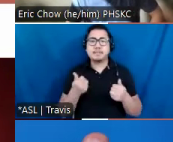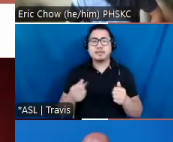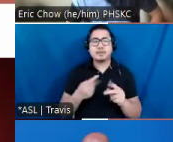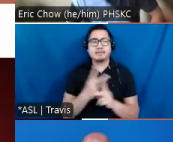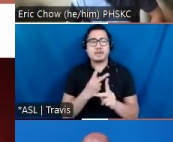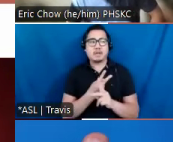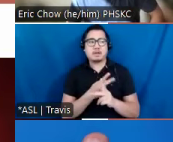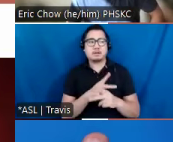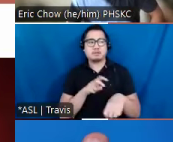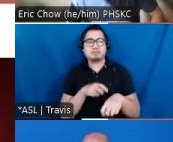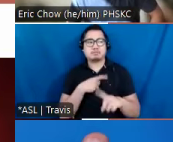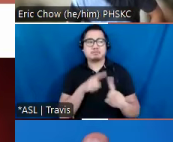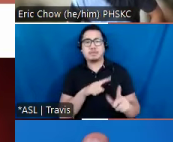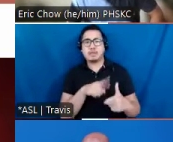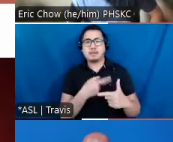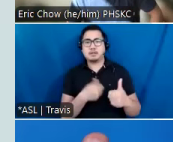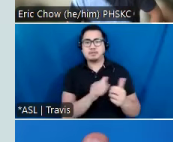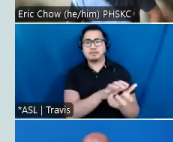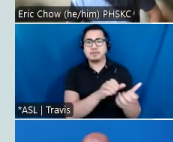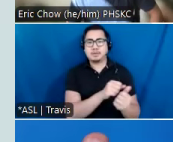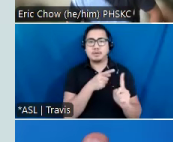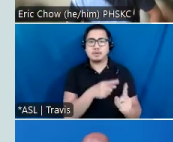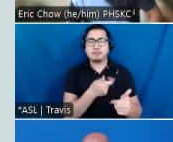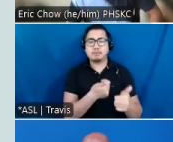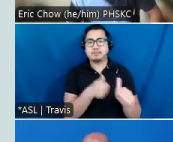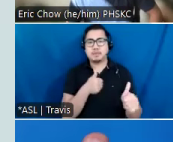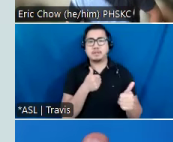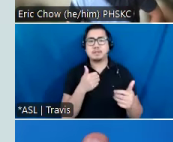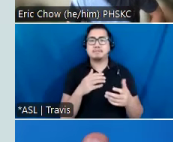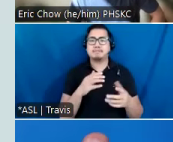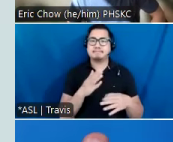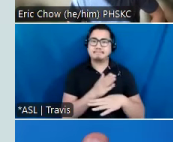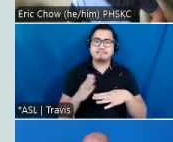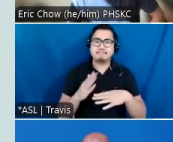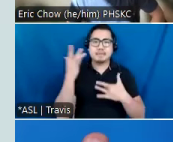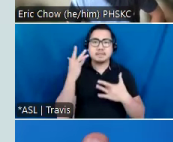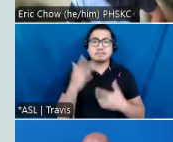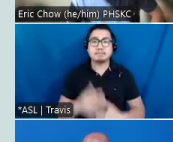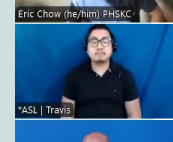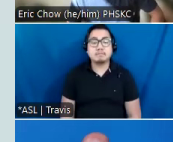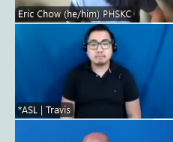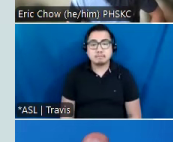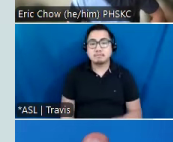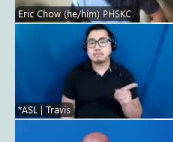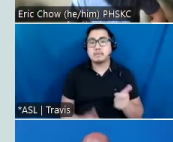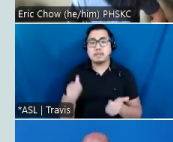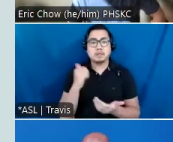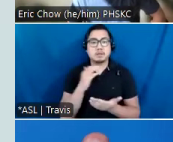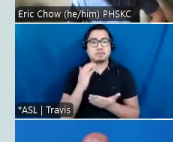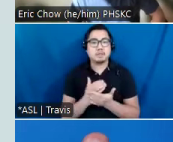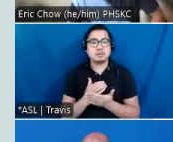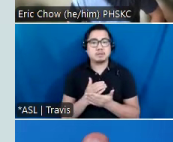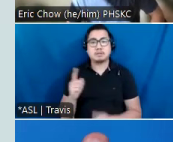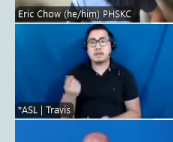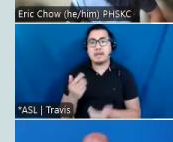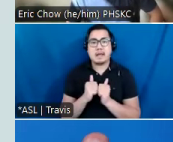causing you to be too sick. And so when infection, again, this is another depiction of how an infection